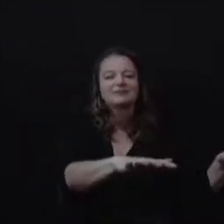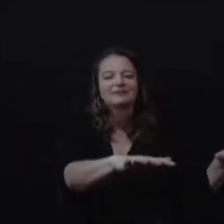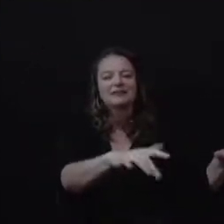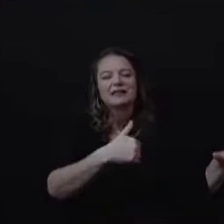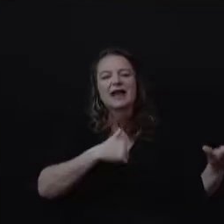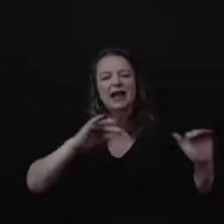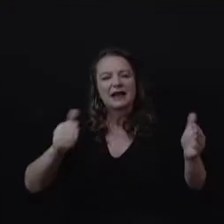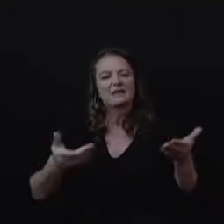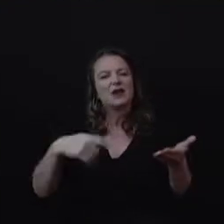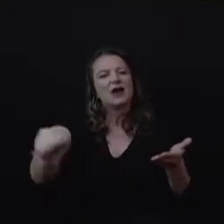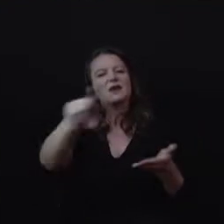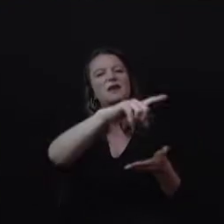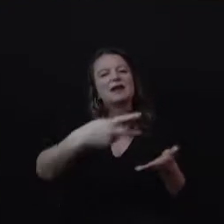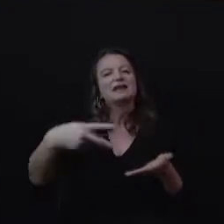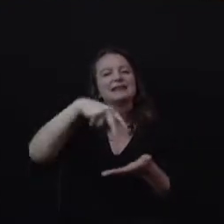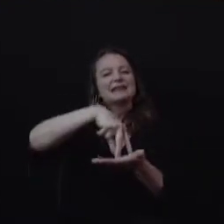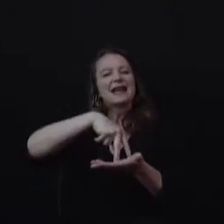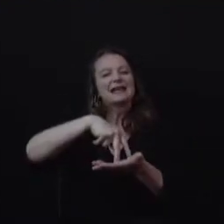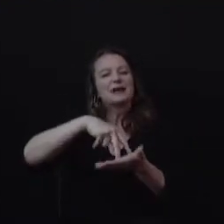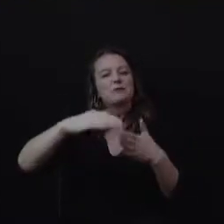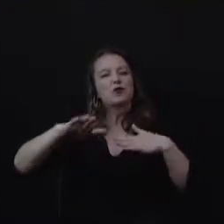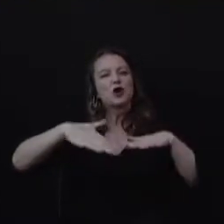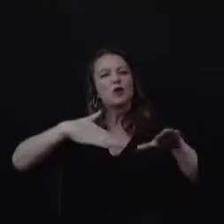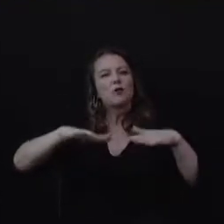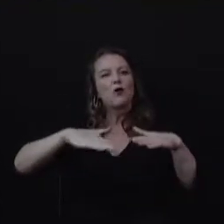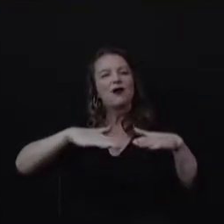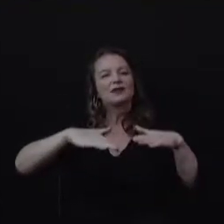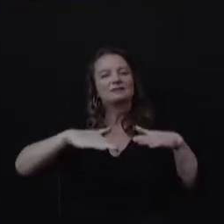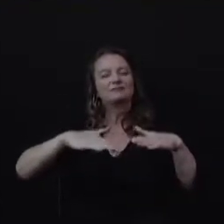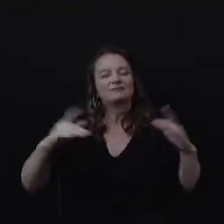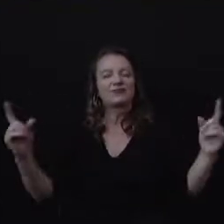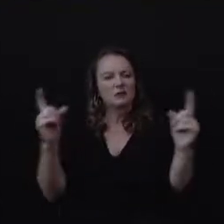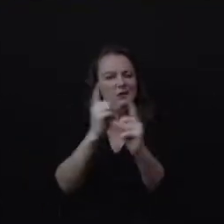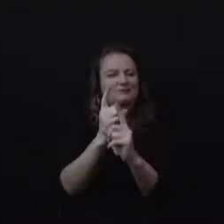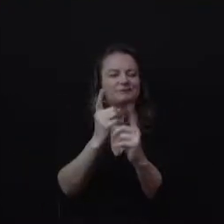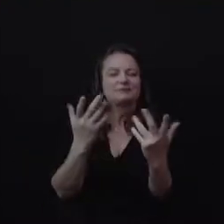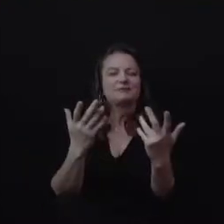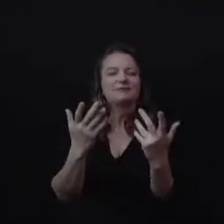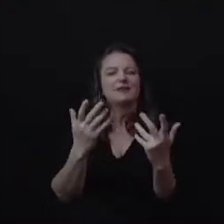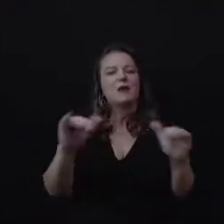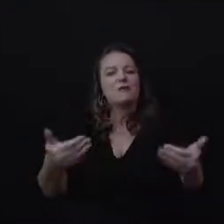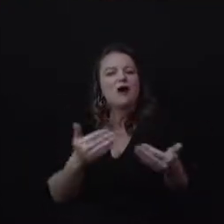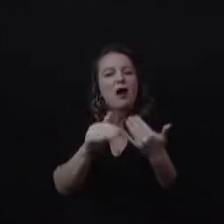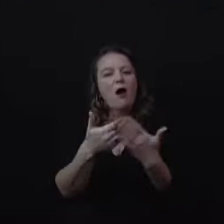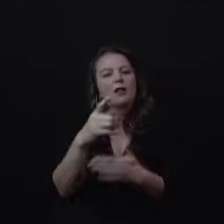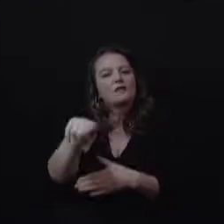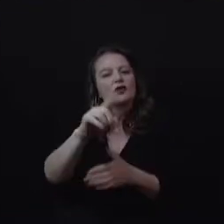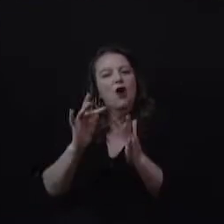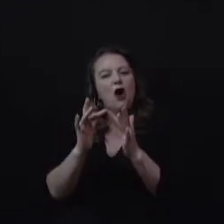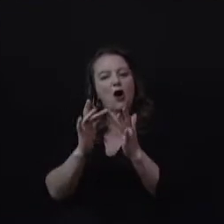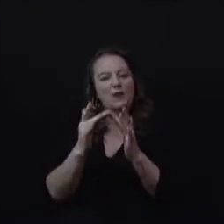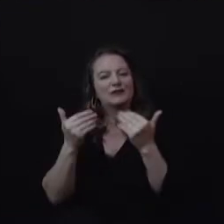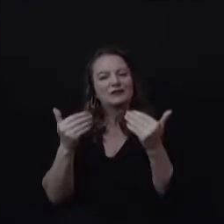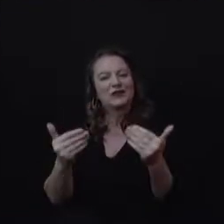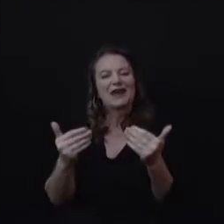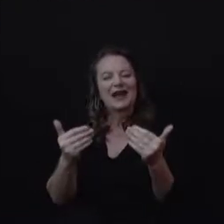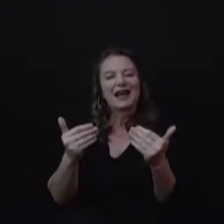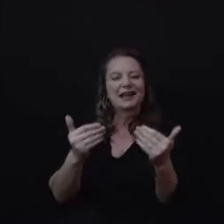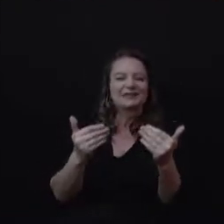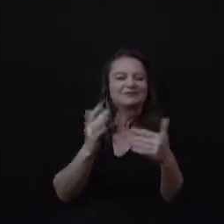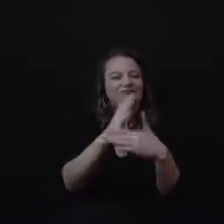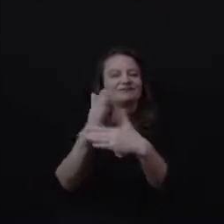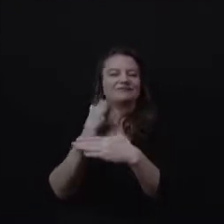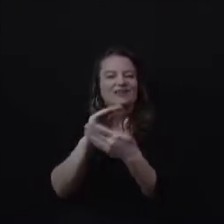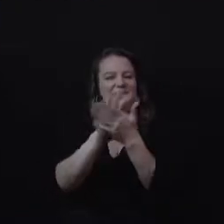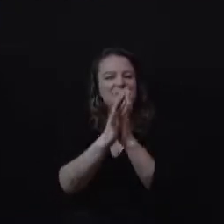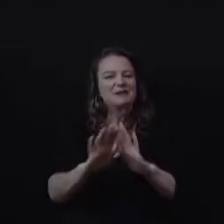inviting you to stand up, and we're going to walk across the aisle in just a moment. But I want to invite all of you online to pass the peace to each other, to use